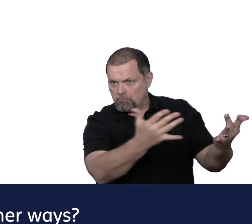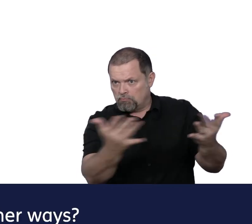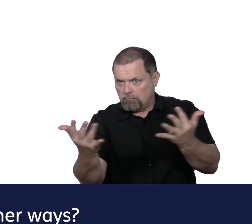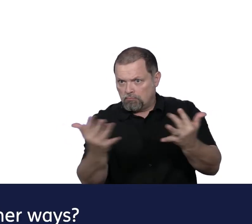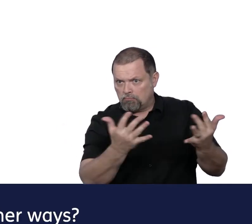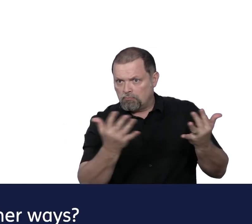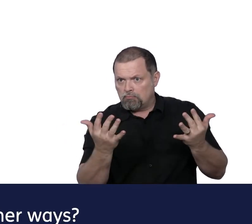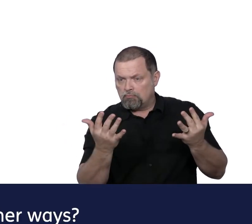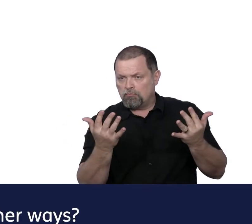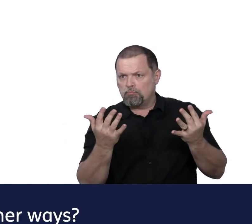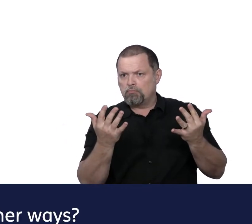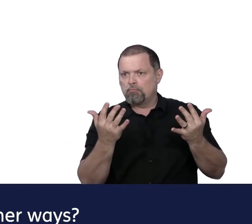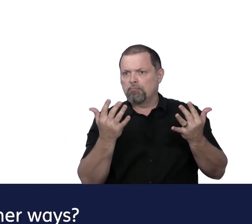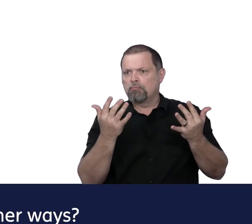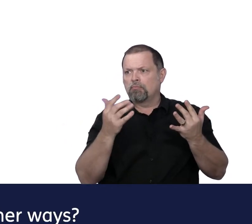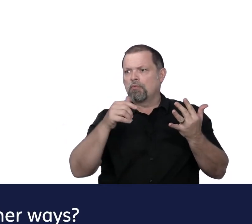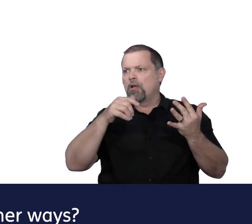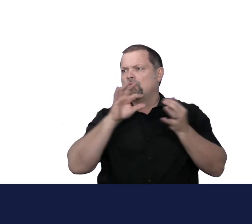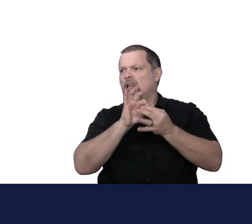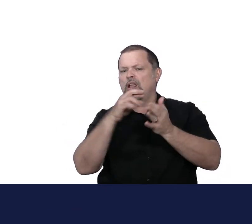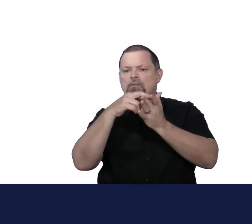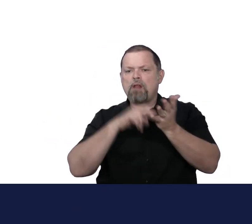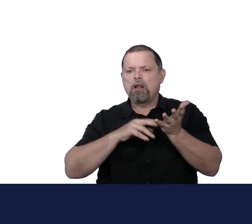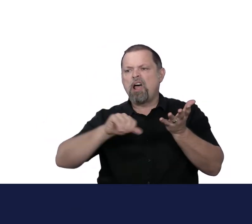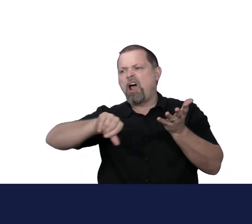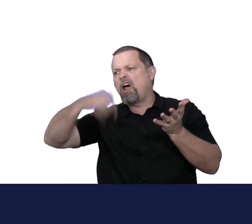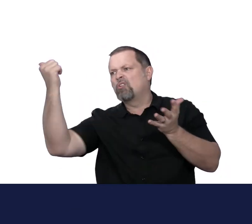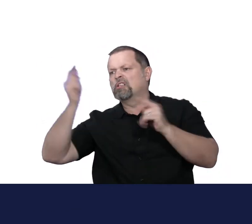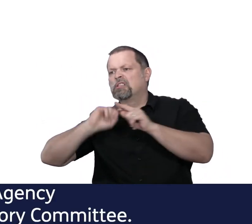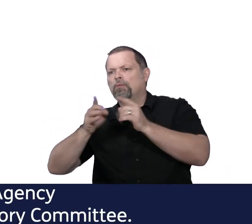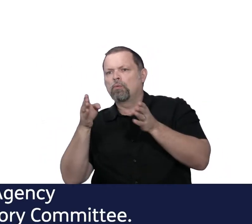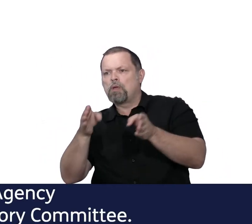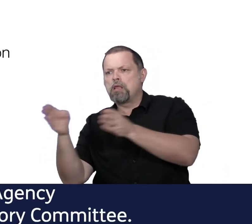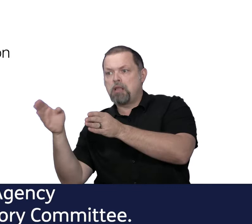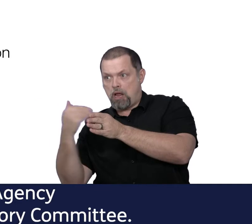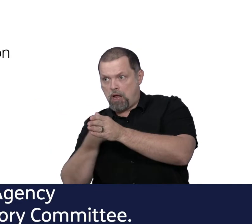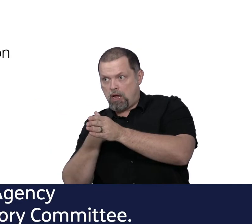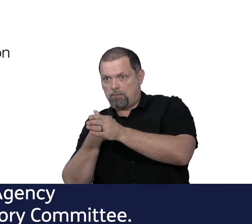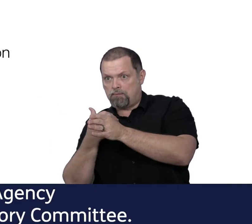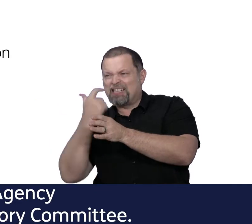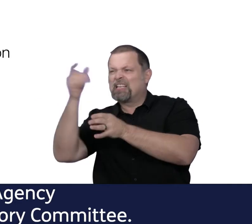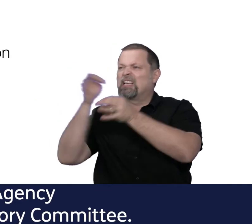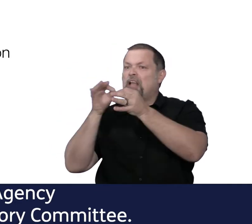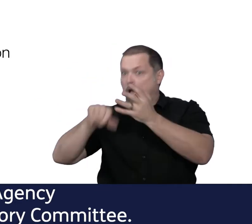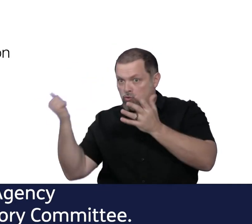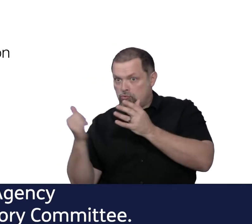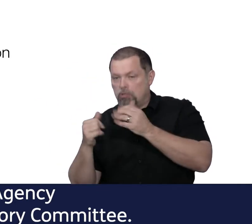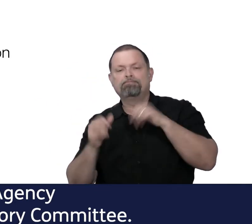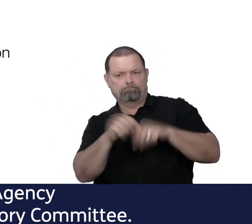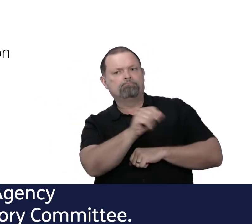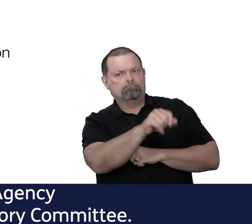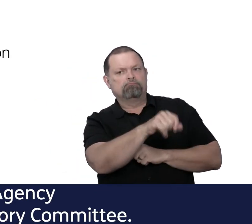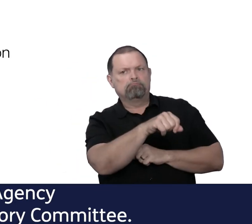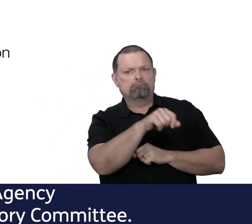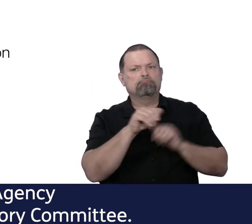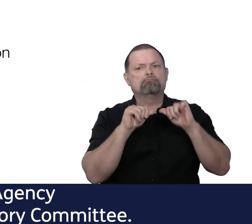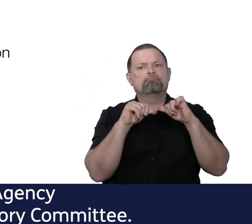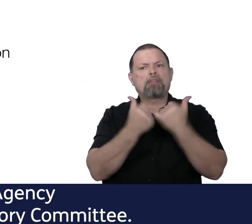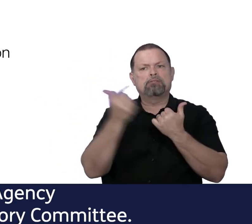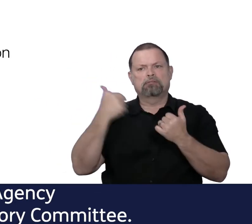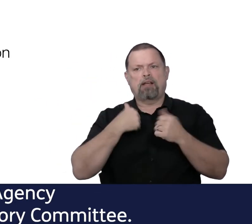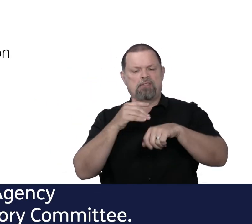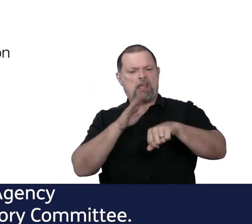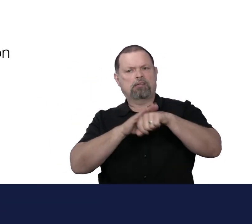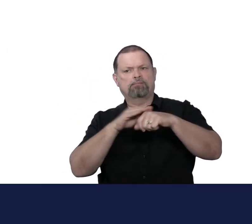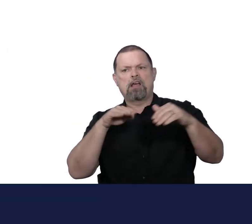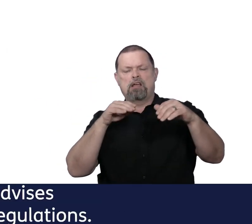on regulations in other ways? Yes, it does. The agency has an Accessibility